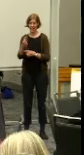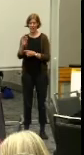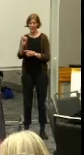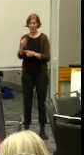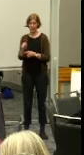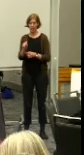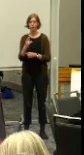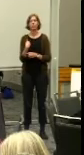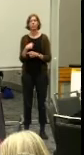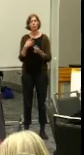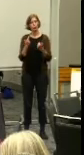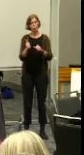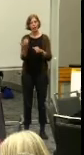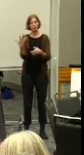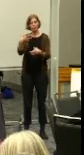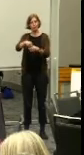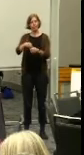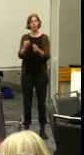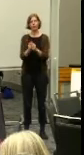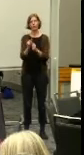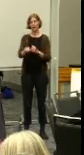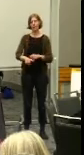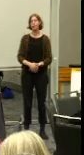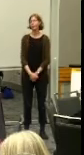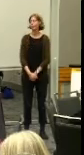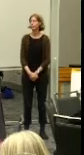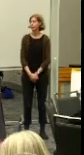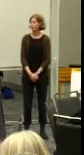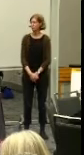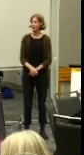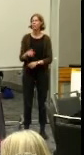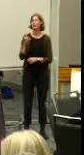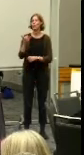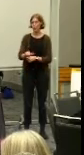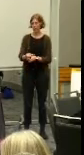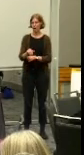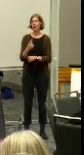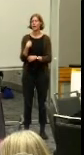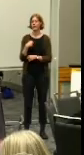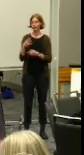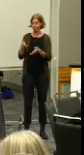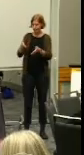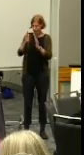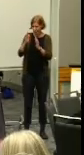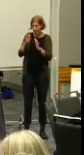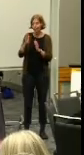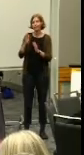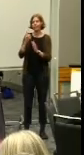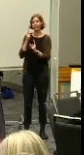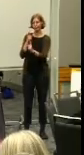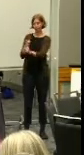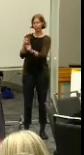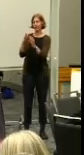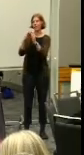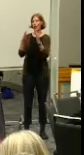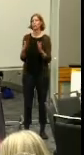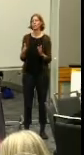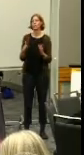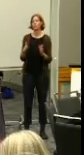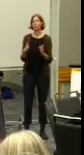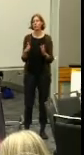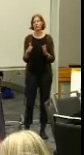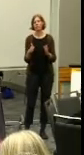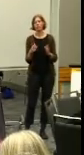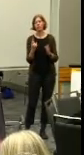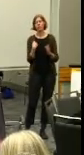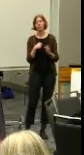that. And so that really led us into why housing and what are we doing. We partnered a lot with a lot of organisations, as I said earlier on, and really